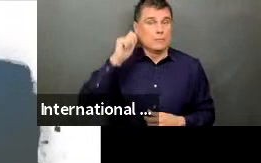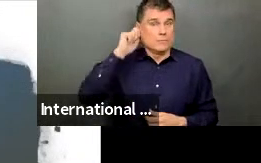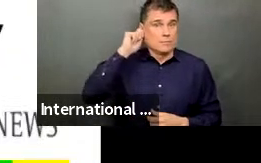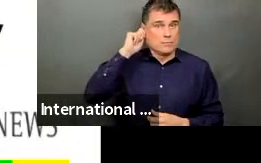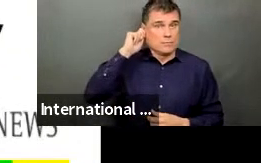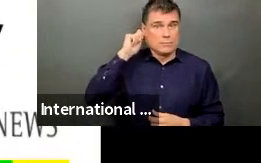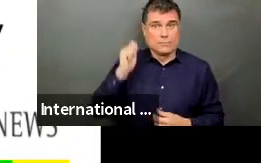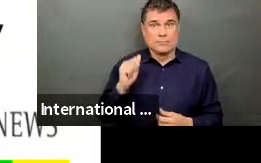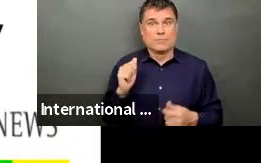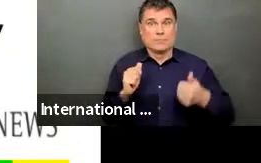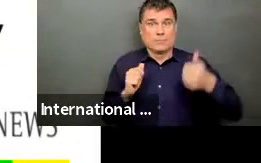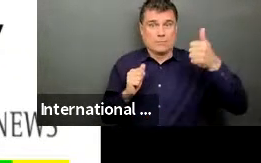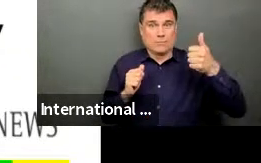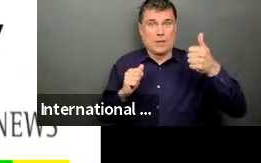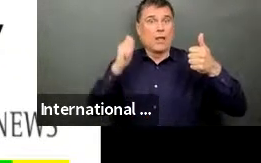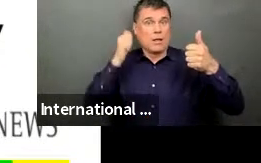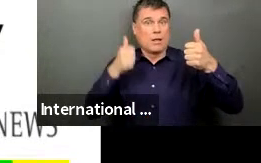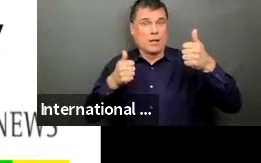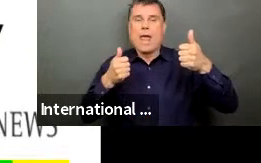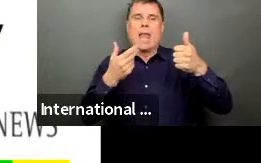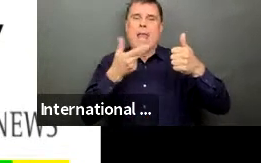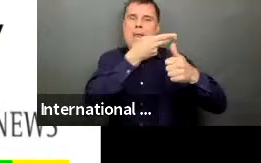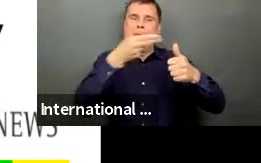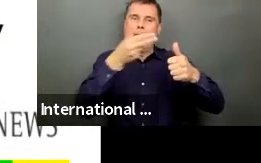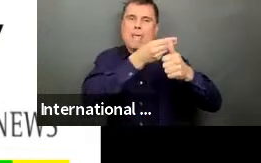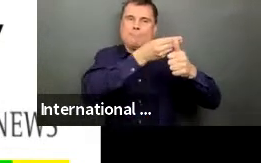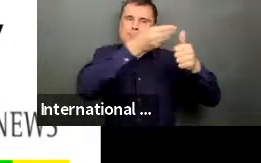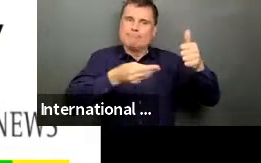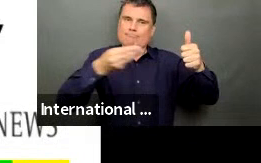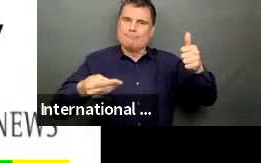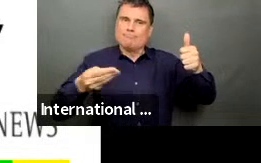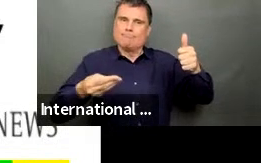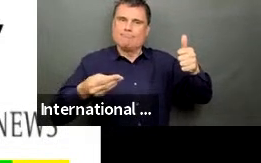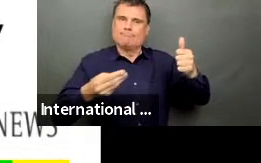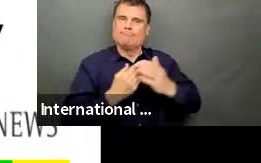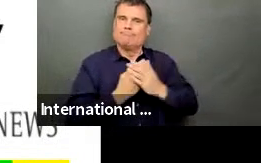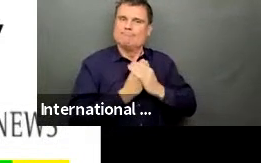She is reading this on Women's Day in